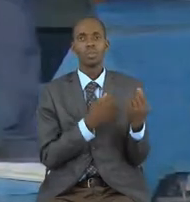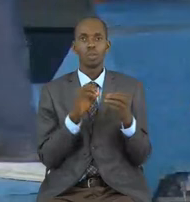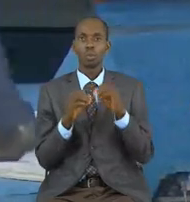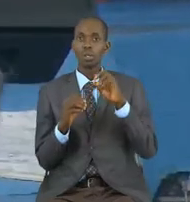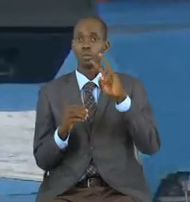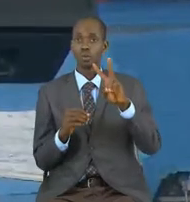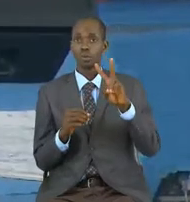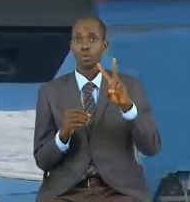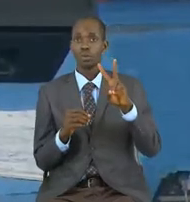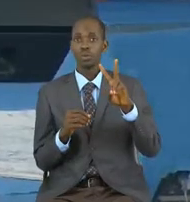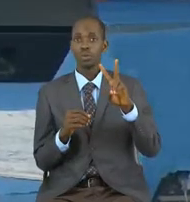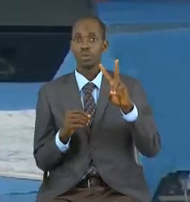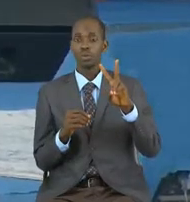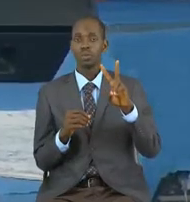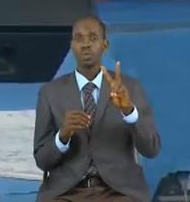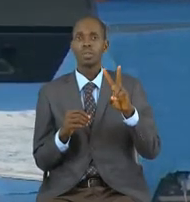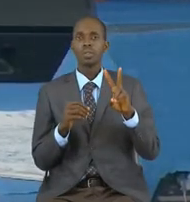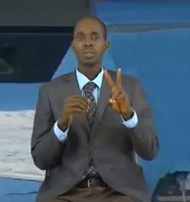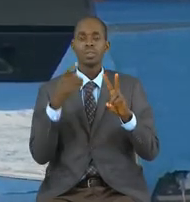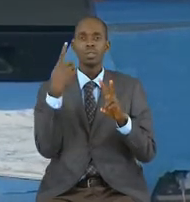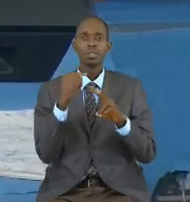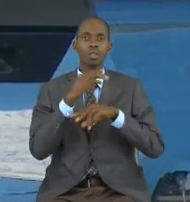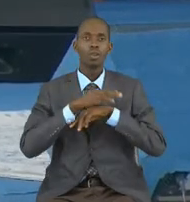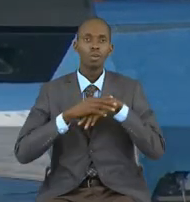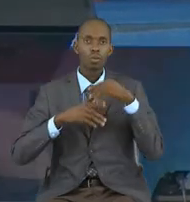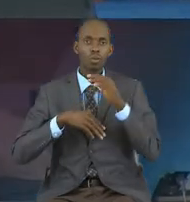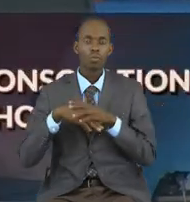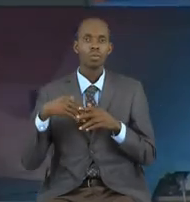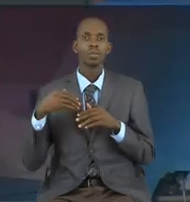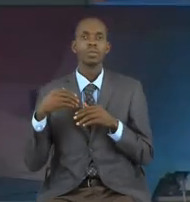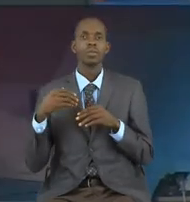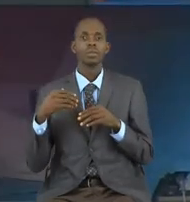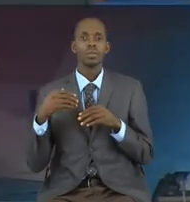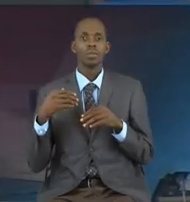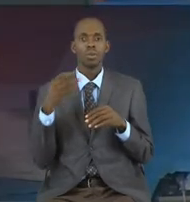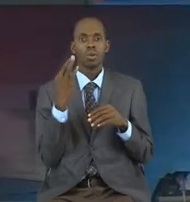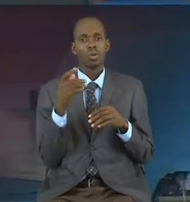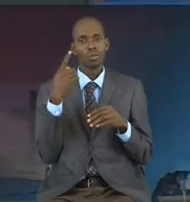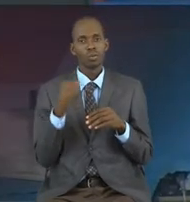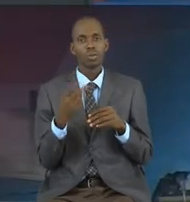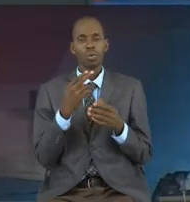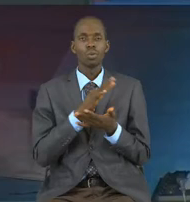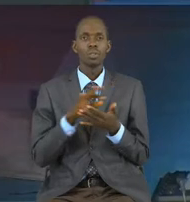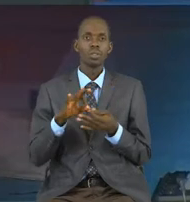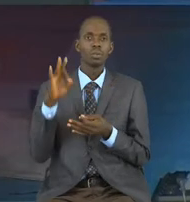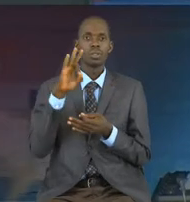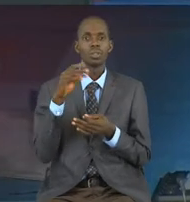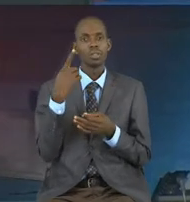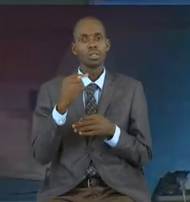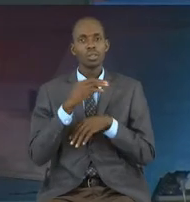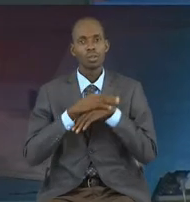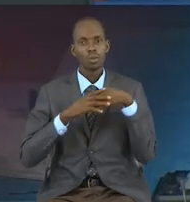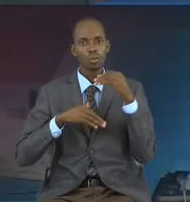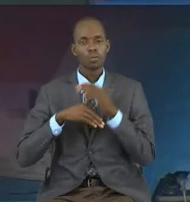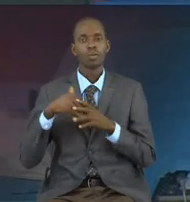Number two is talking of the comfort and the consolation of the Holy Ghost. The comfort and the